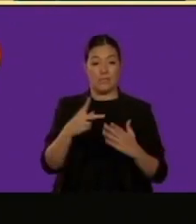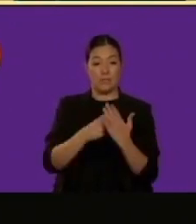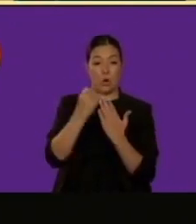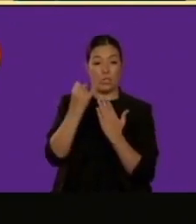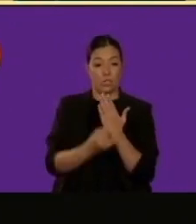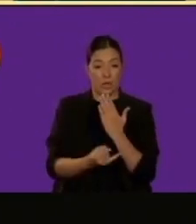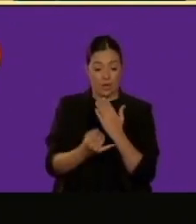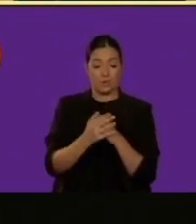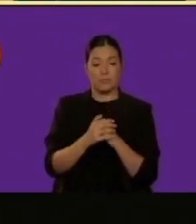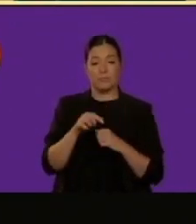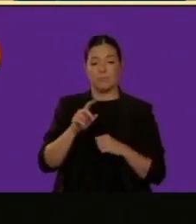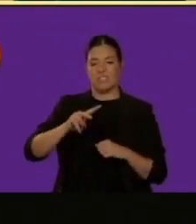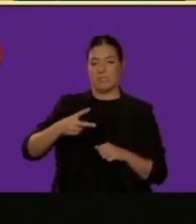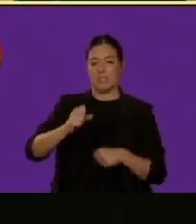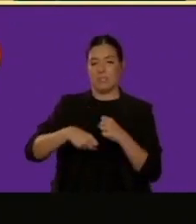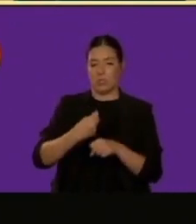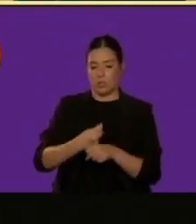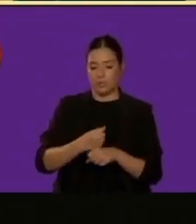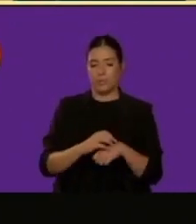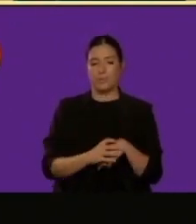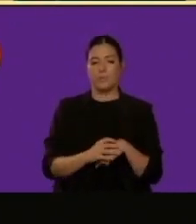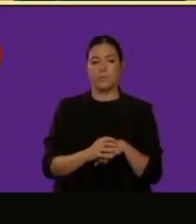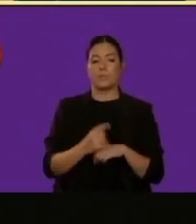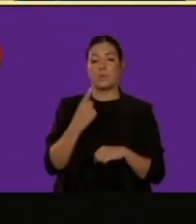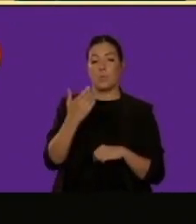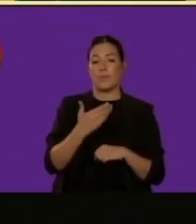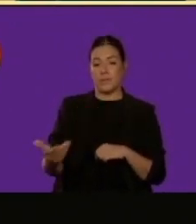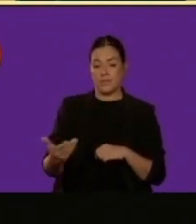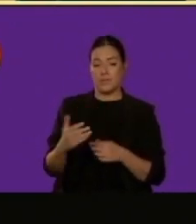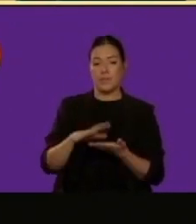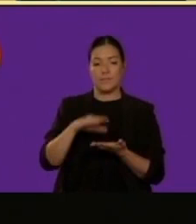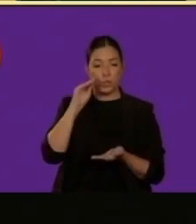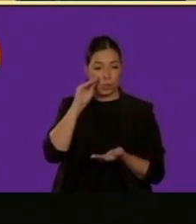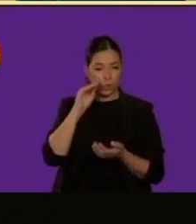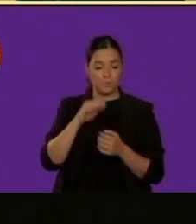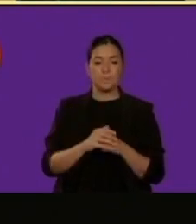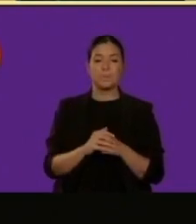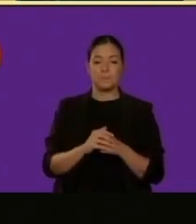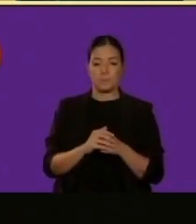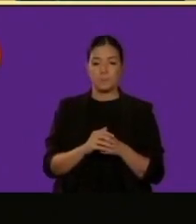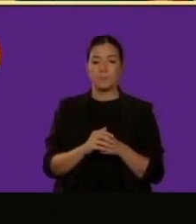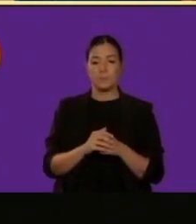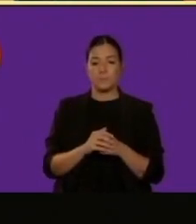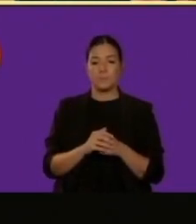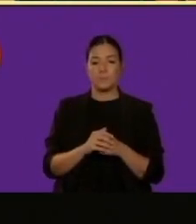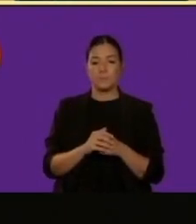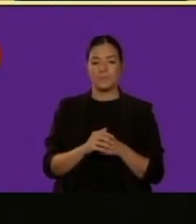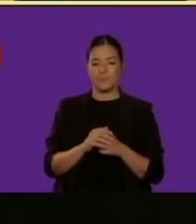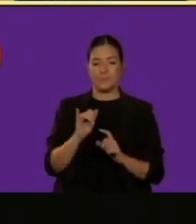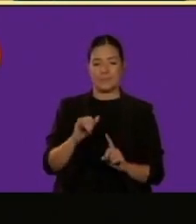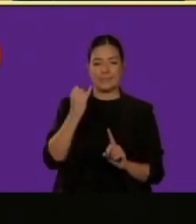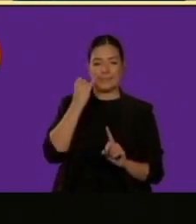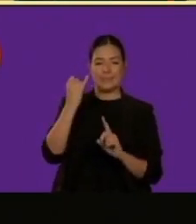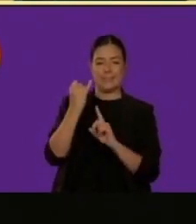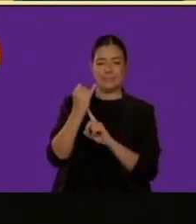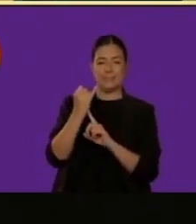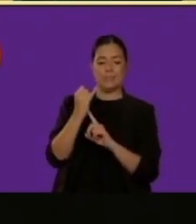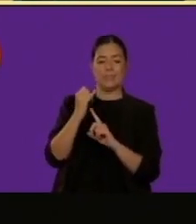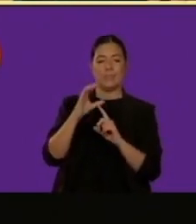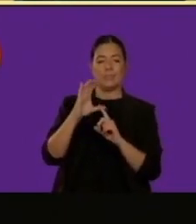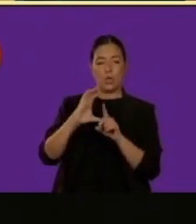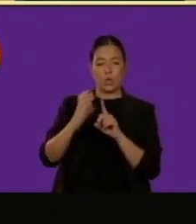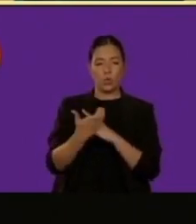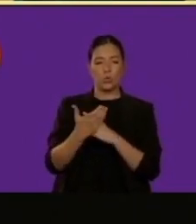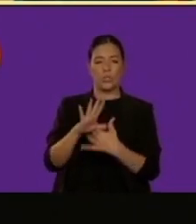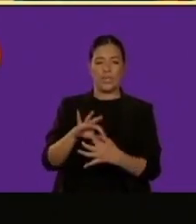is a workshop that goes beyond. And here we have a couple of students from the Faculty of Education in India.